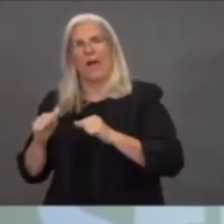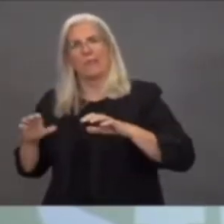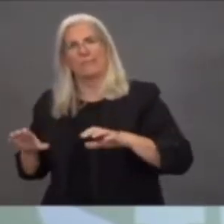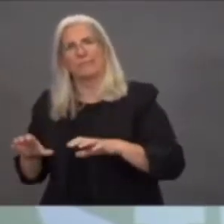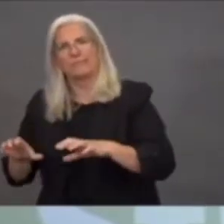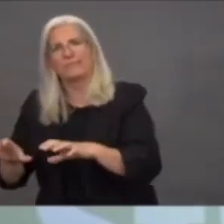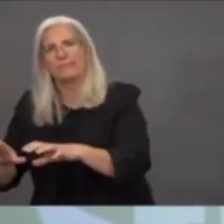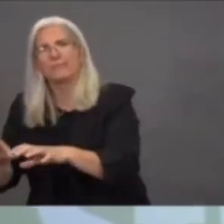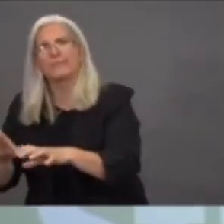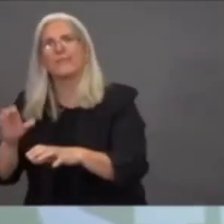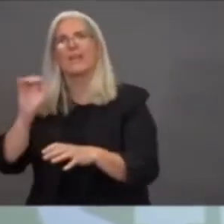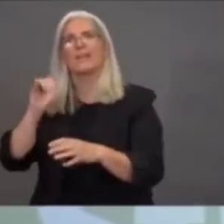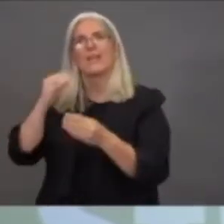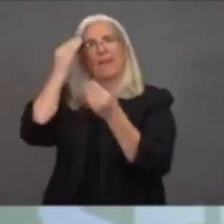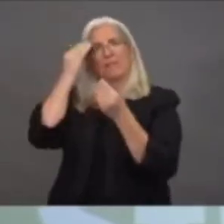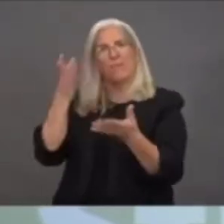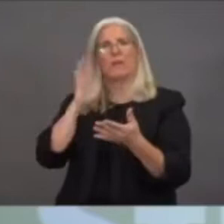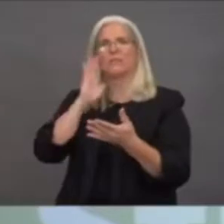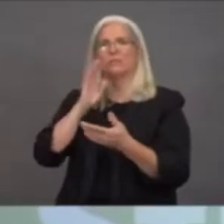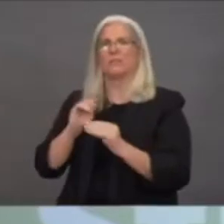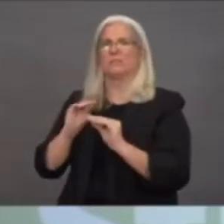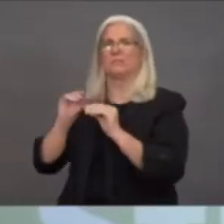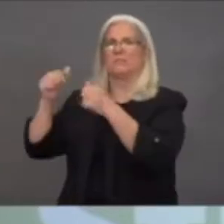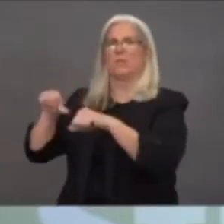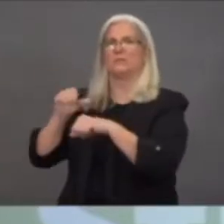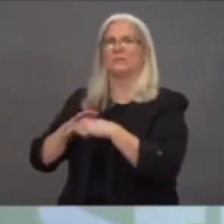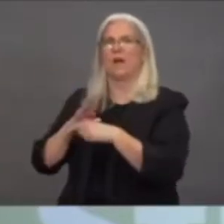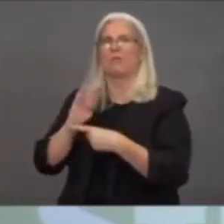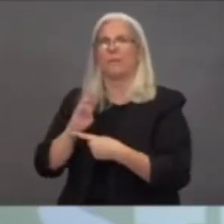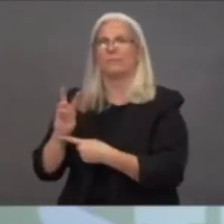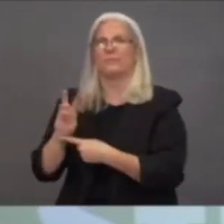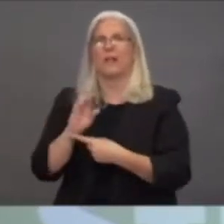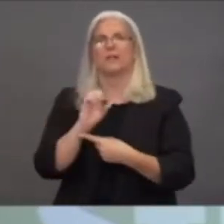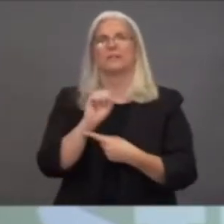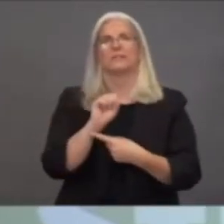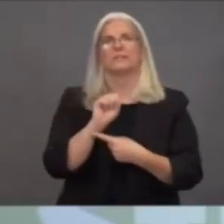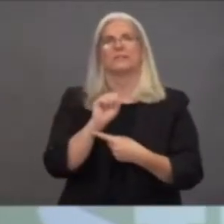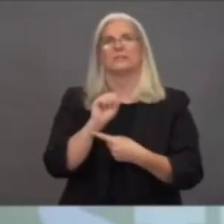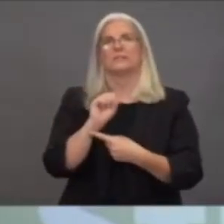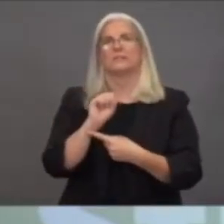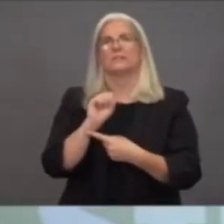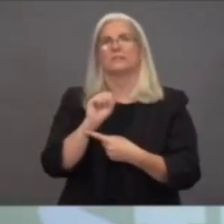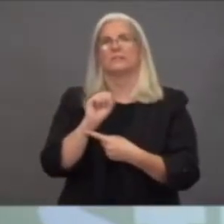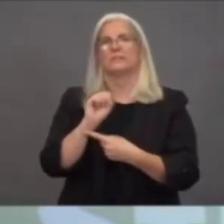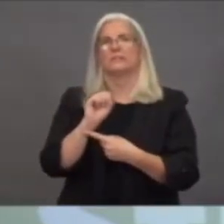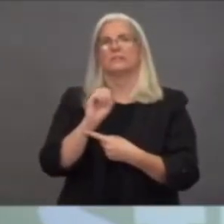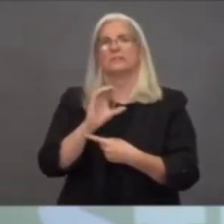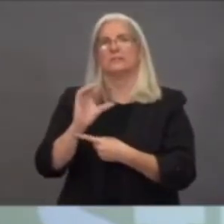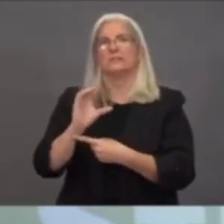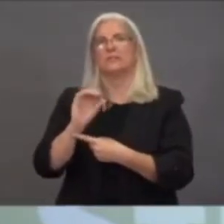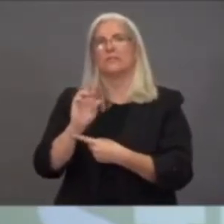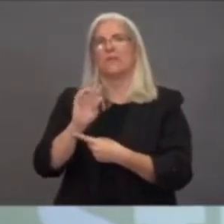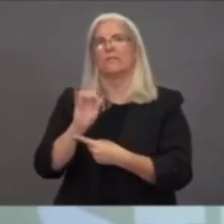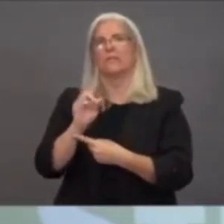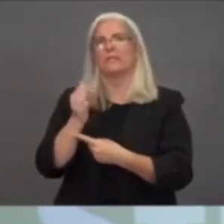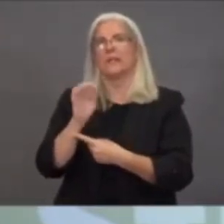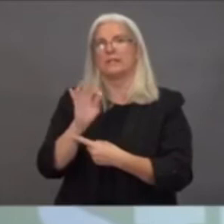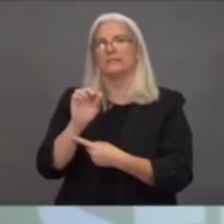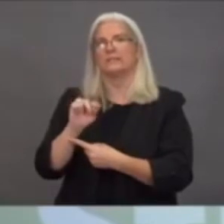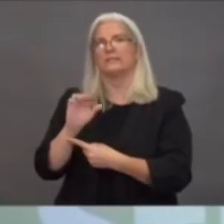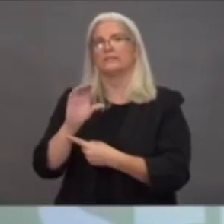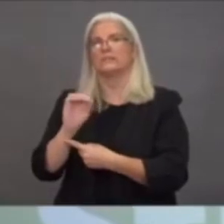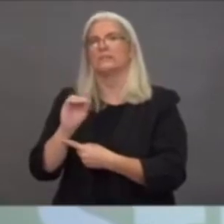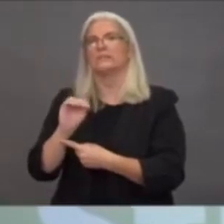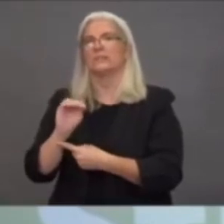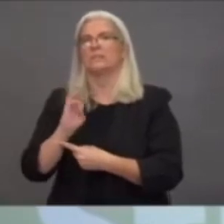website, Santa Clara County COVID-19 website. We know that there are some questions when it comes to risk associated with face